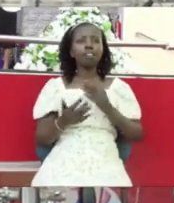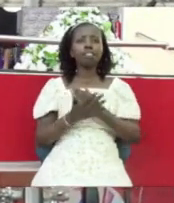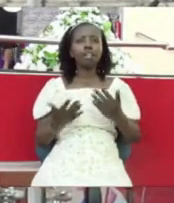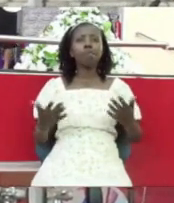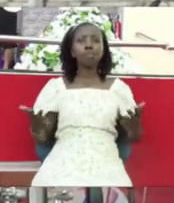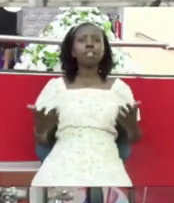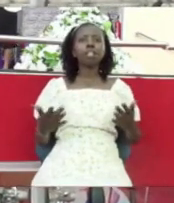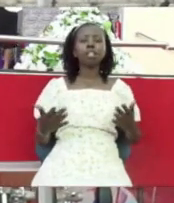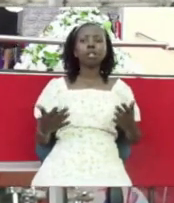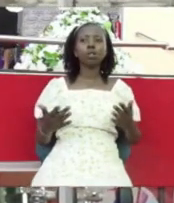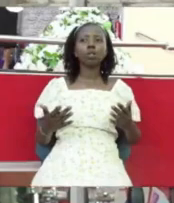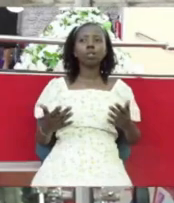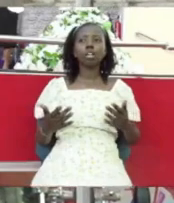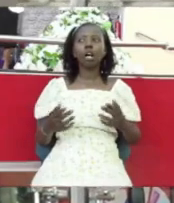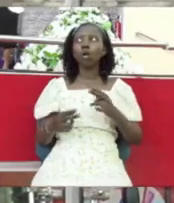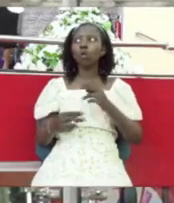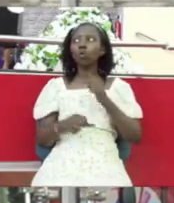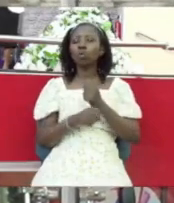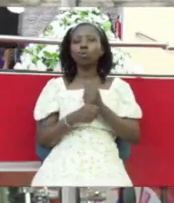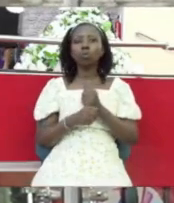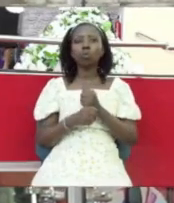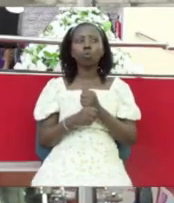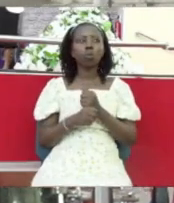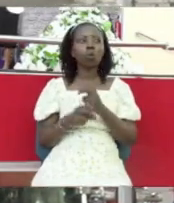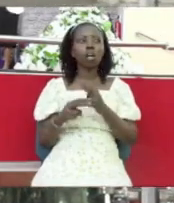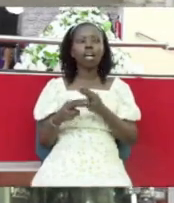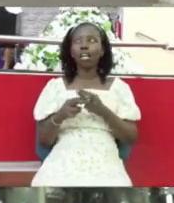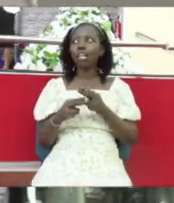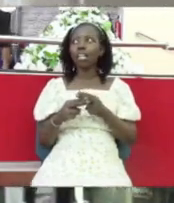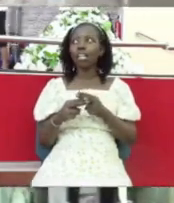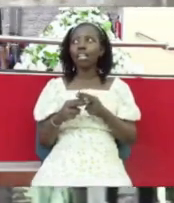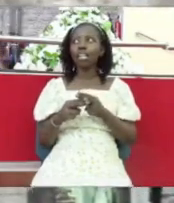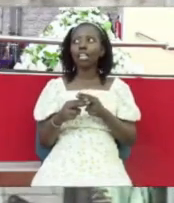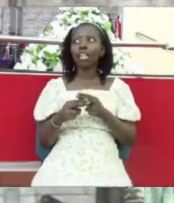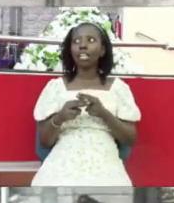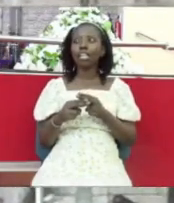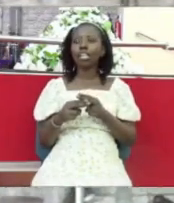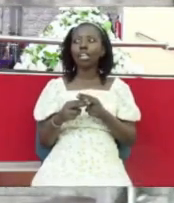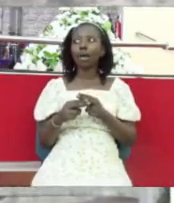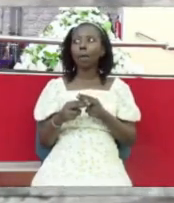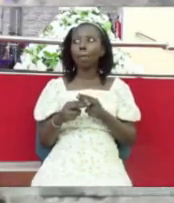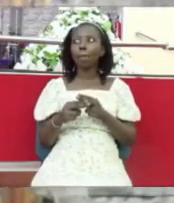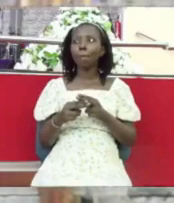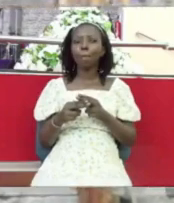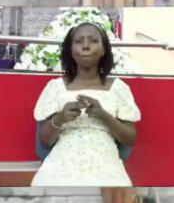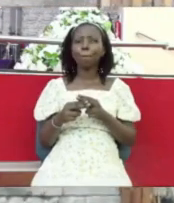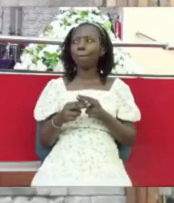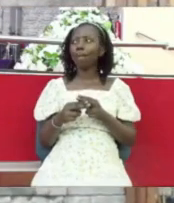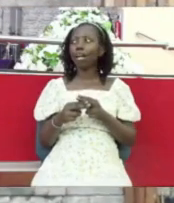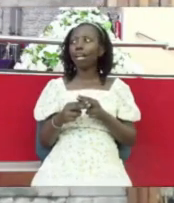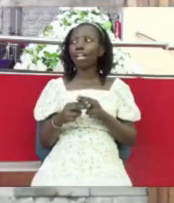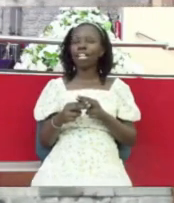called combaring. You know, you know ukomba? Not borrowing money.